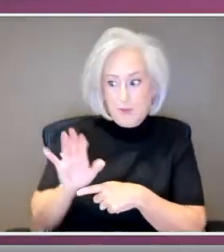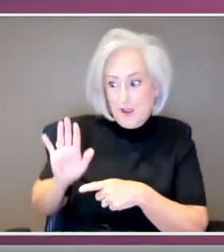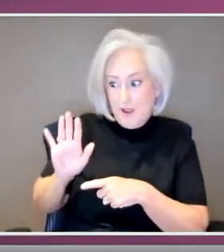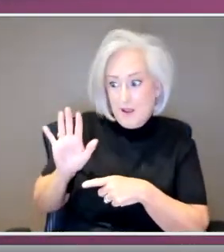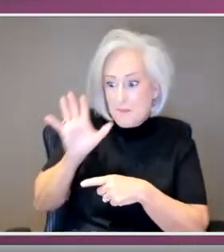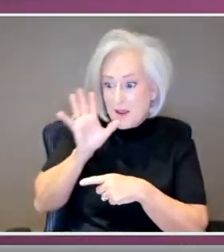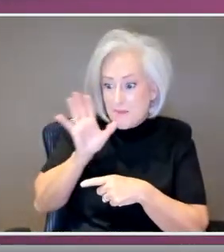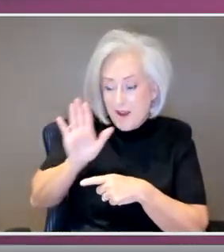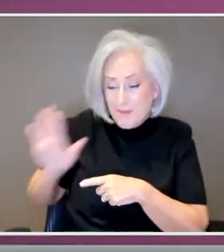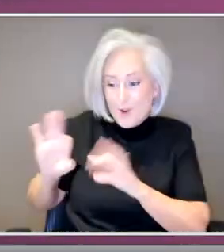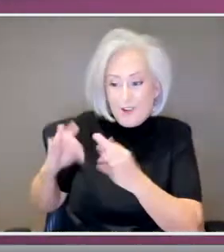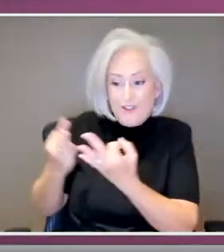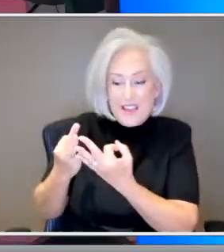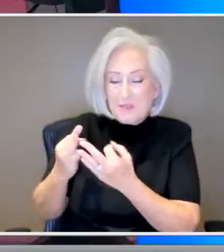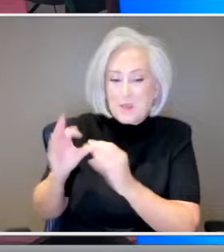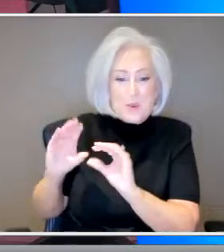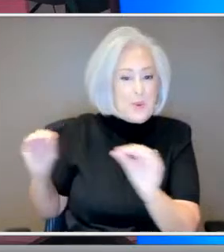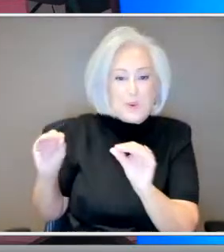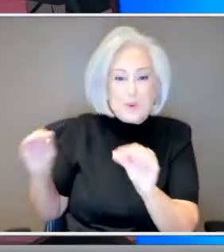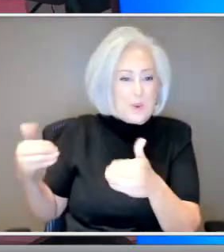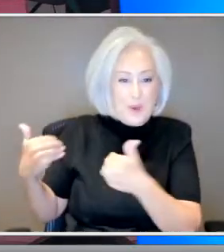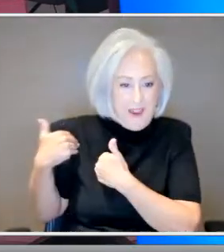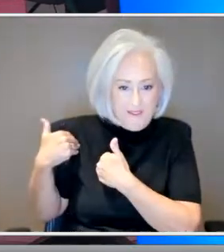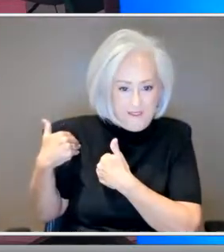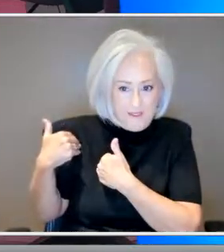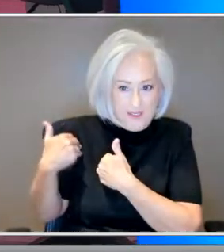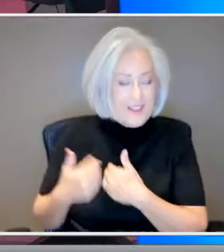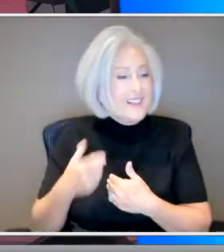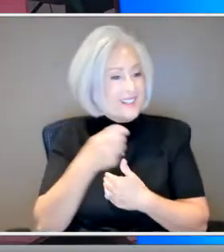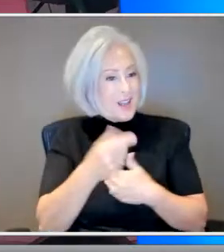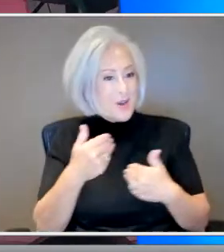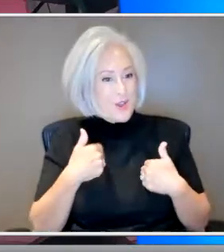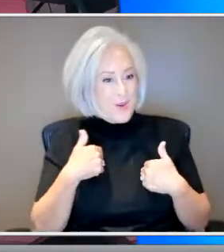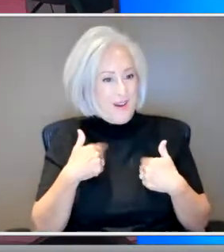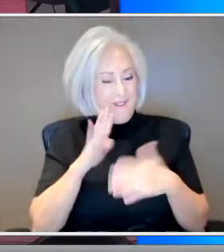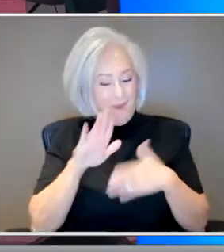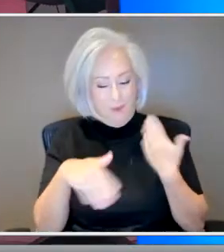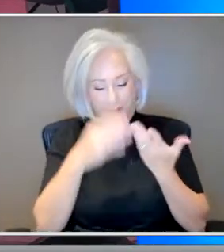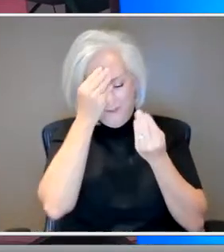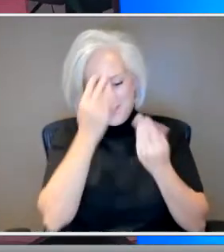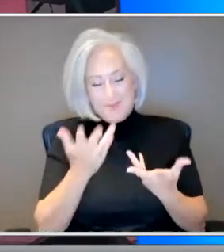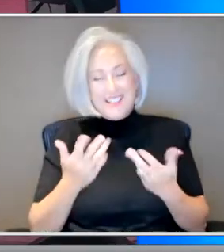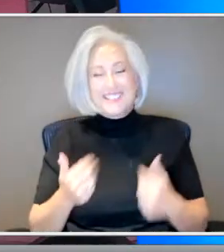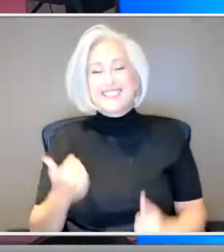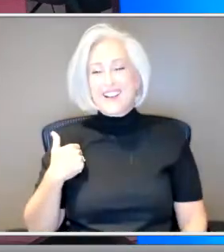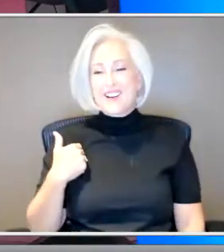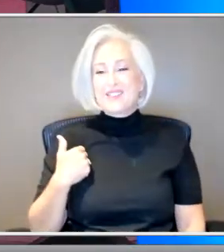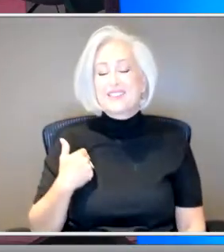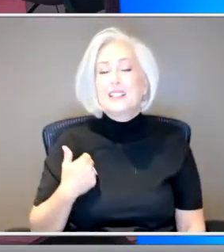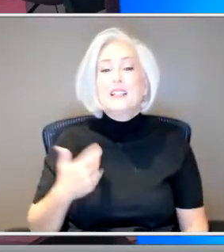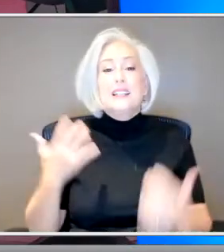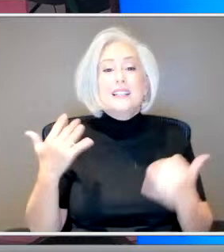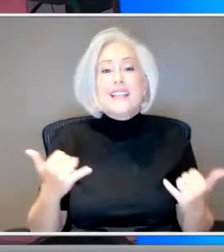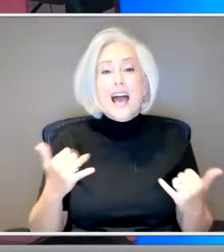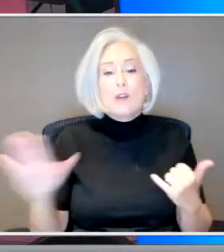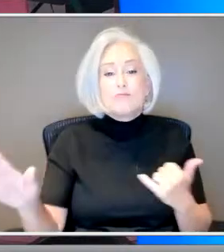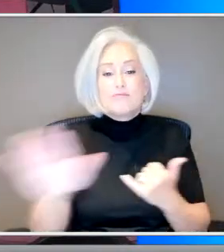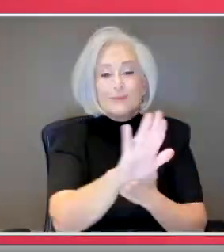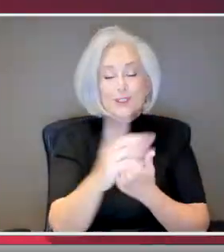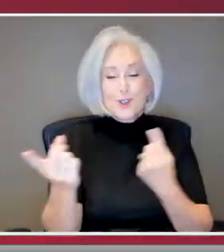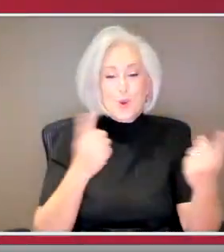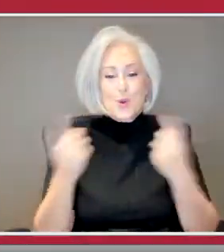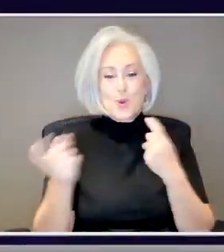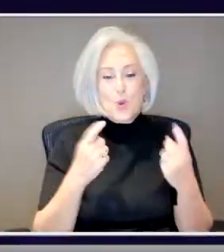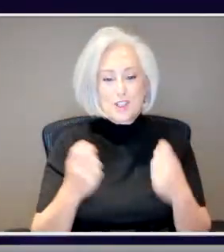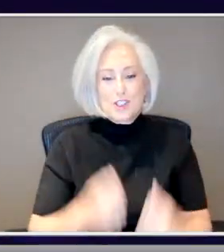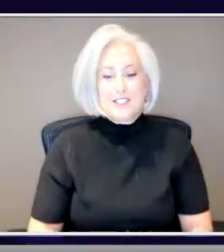anything else like that. So, Now you hold the key. yeah. You hold the key. I do. We have some great questions coming in, and I want to get to them. I'm going to put on